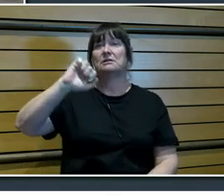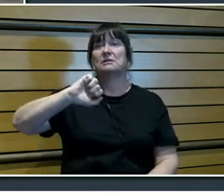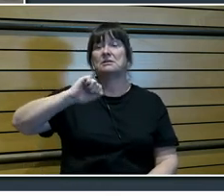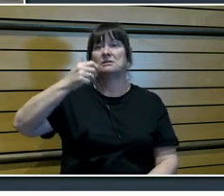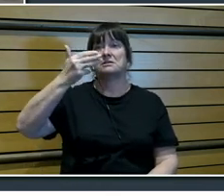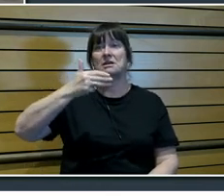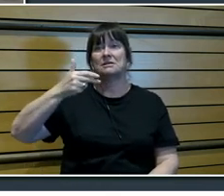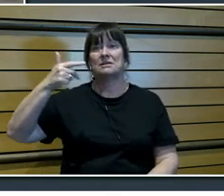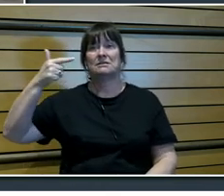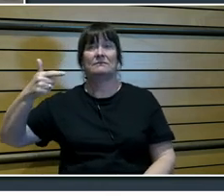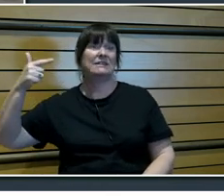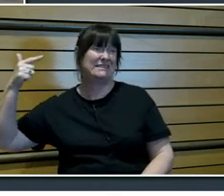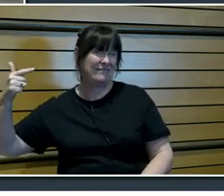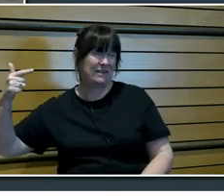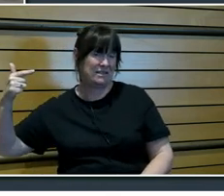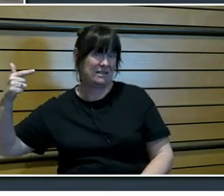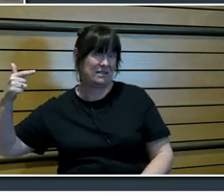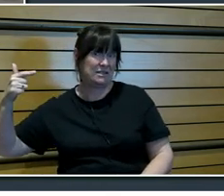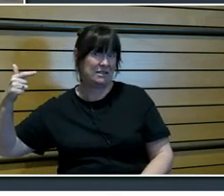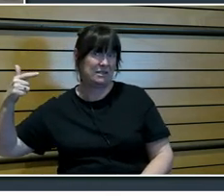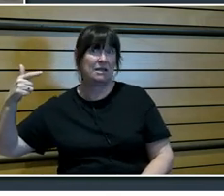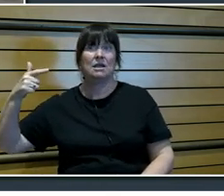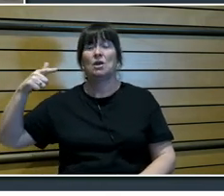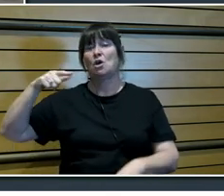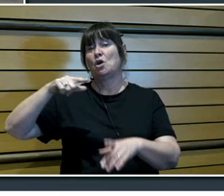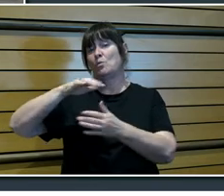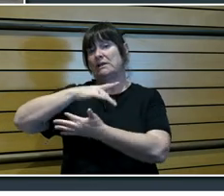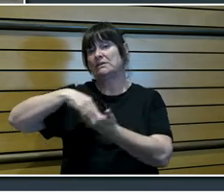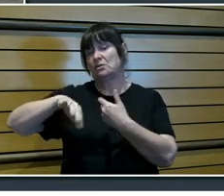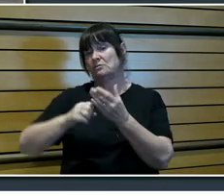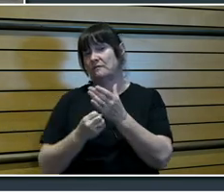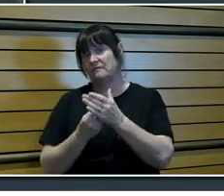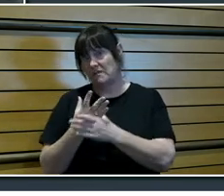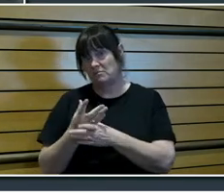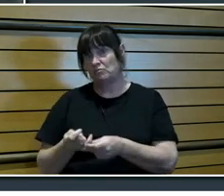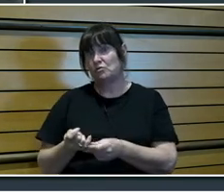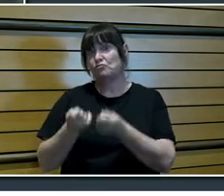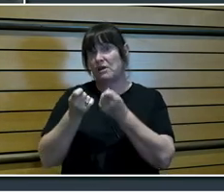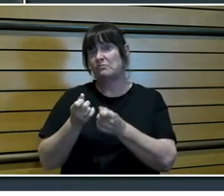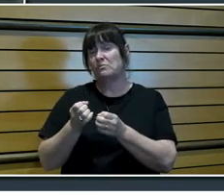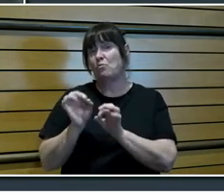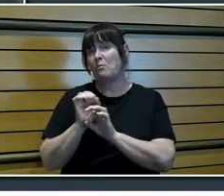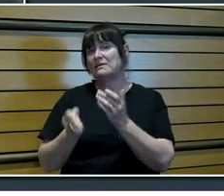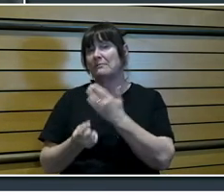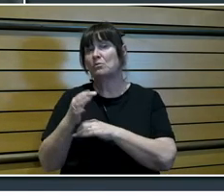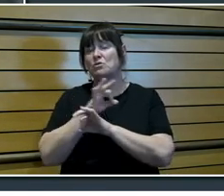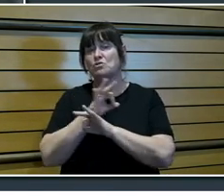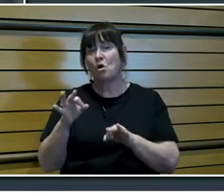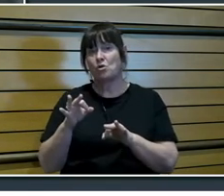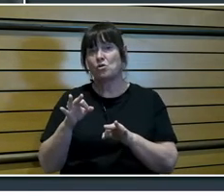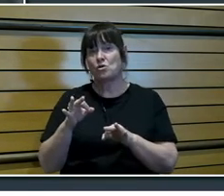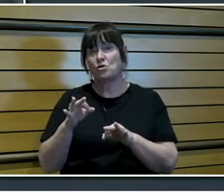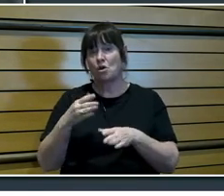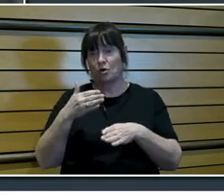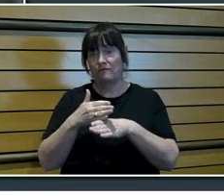1977, when the social development came up and said what was happening with non-vocational education, she